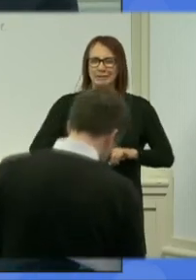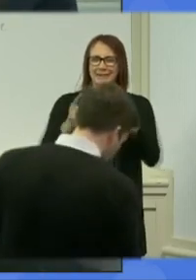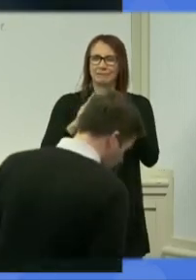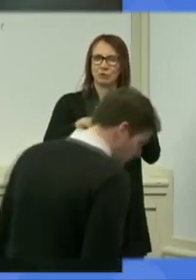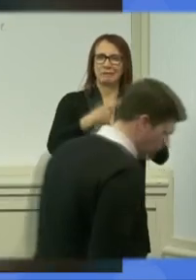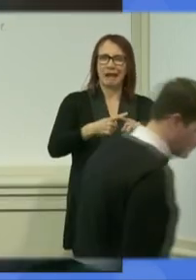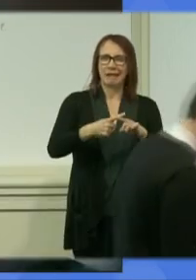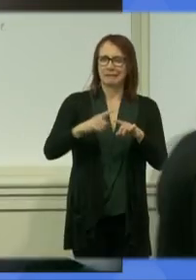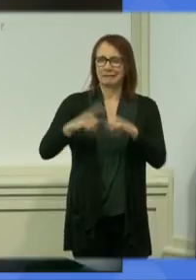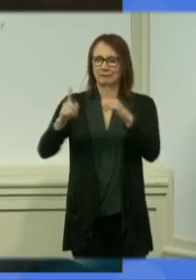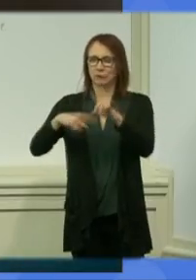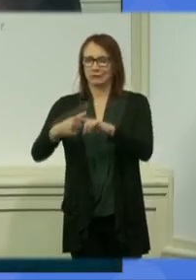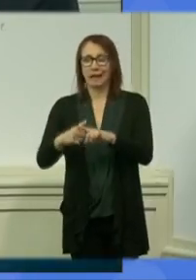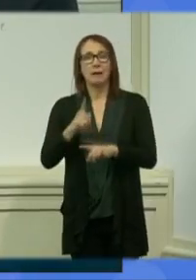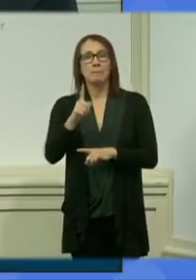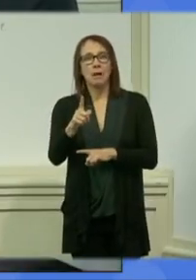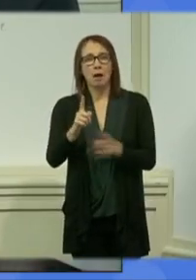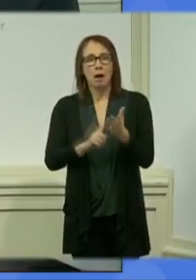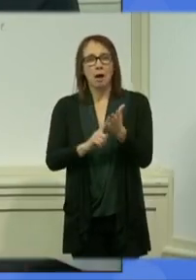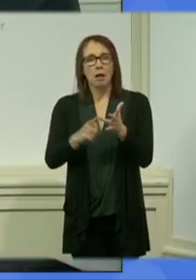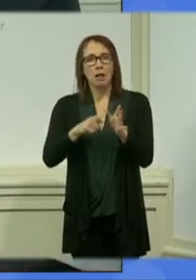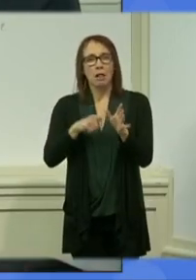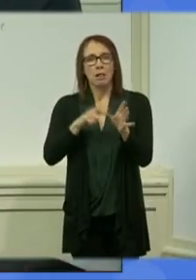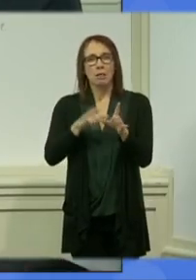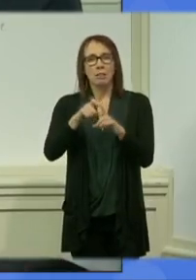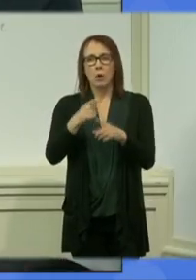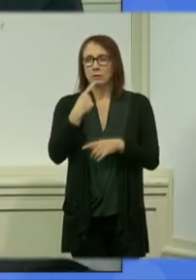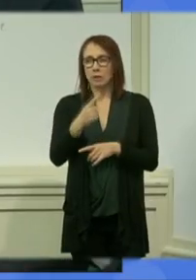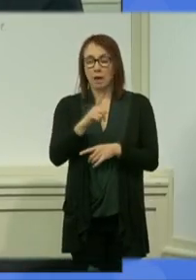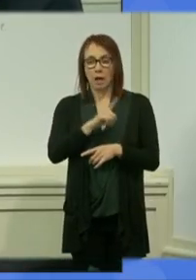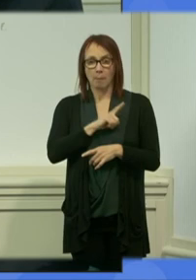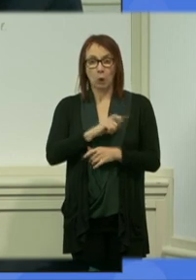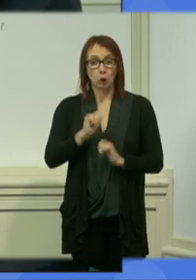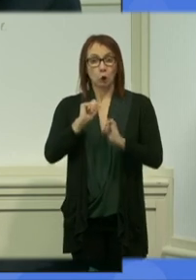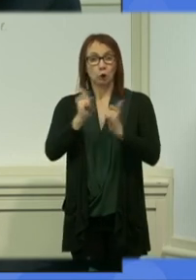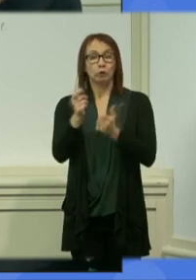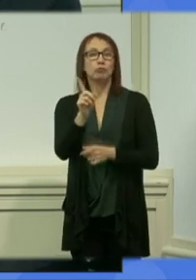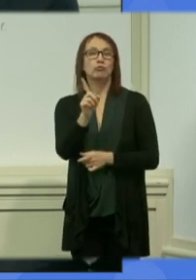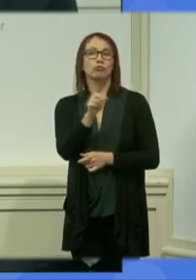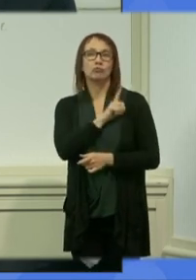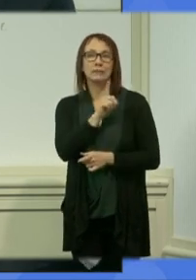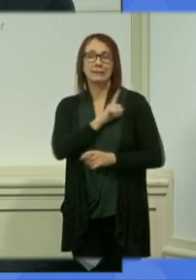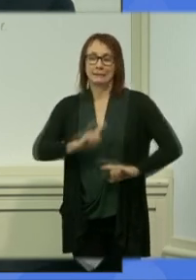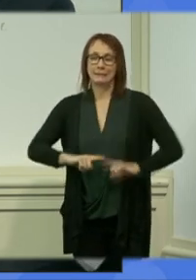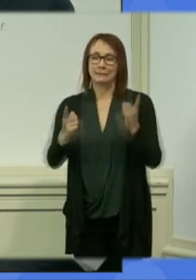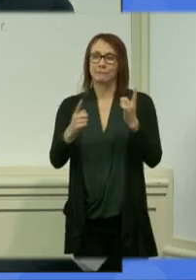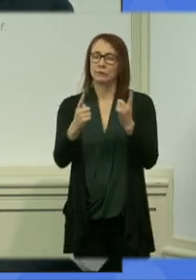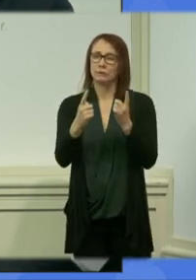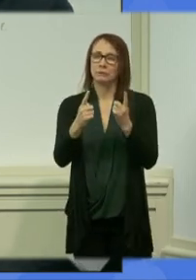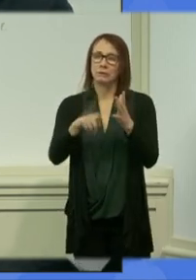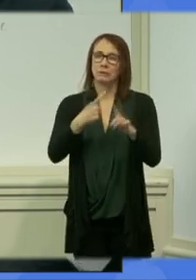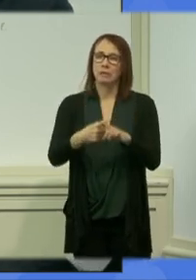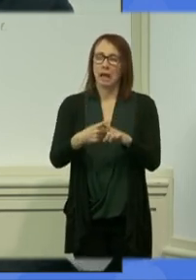reduce revenues. But Laurie pointed out and highlighted areas where, because there's very good reasons to have different taxes on different items, so things